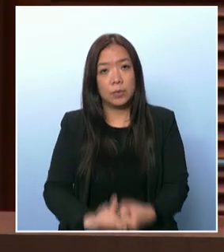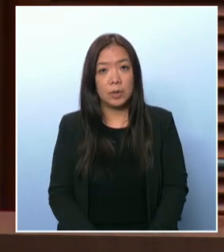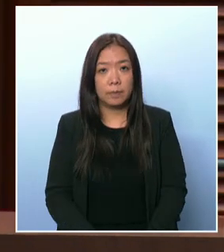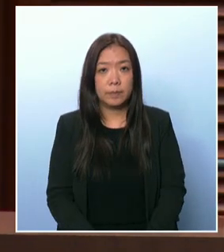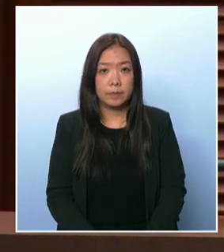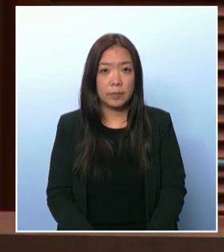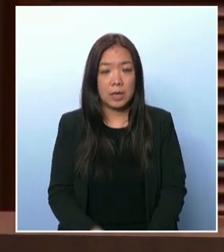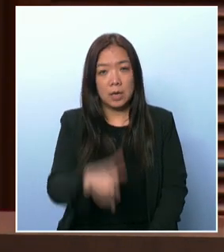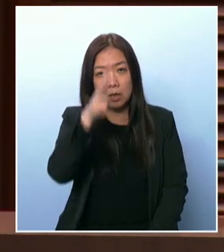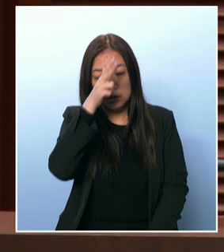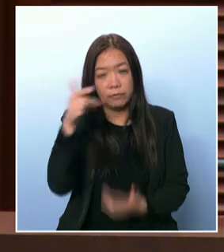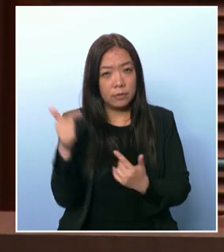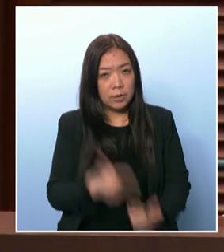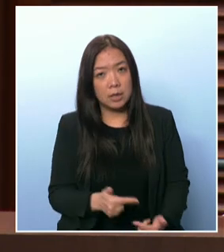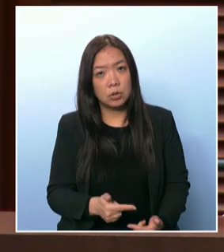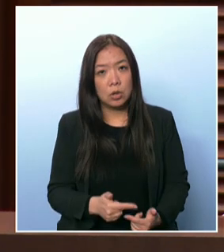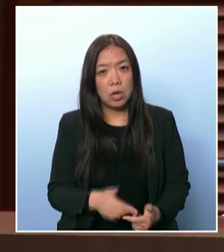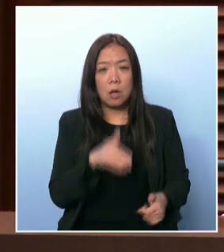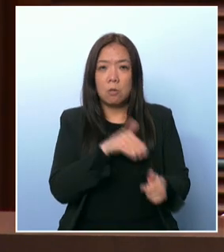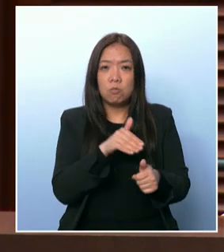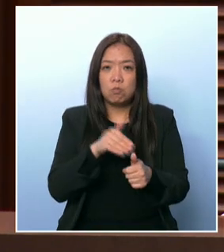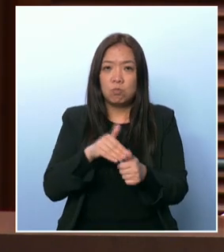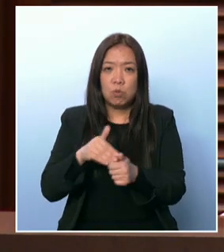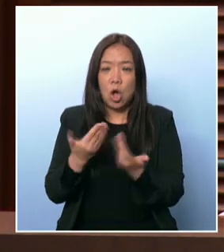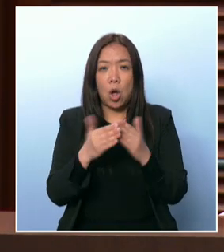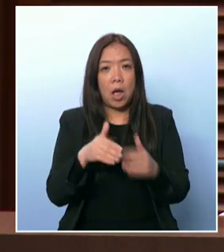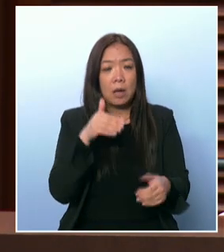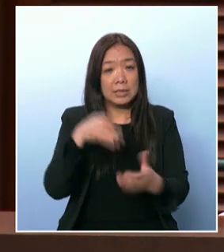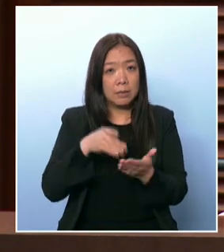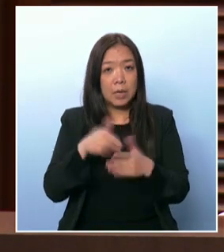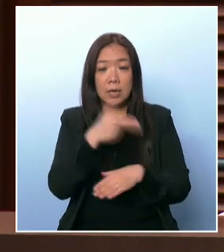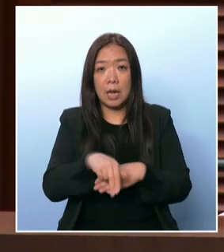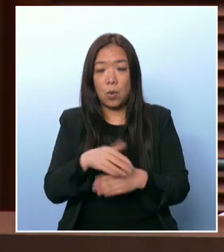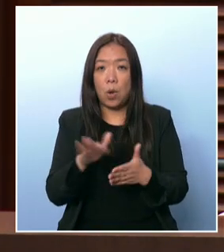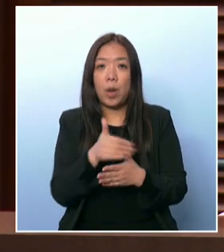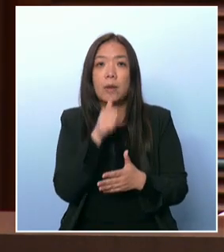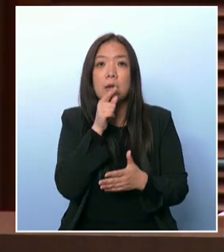can receive the second dose at their post-secondary institution or university